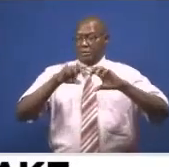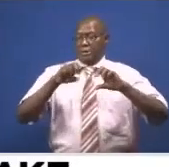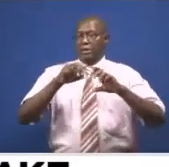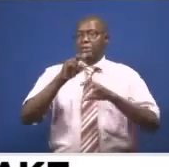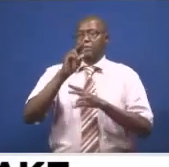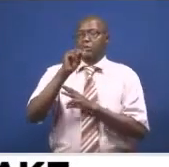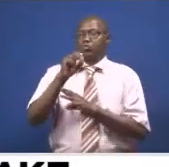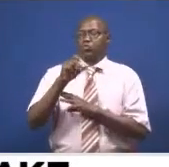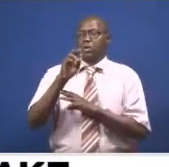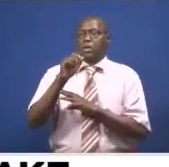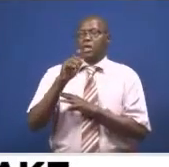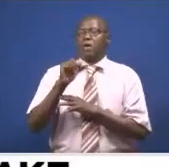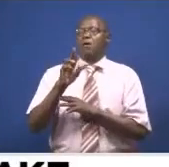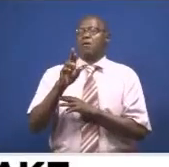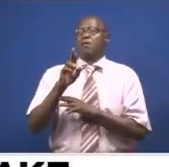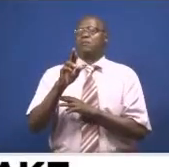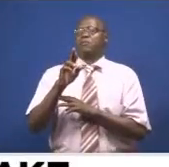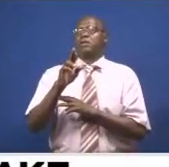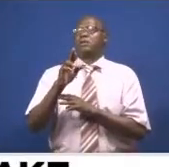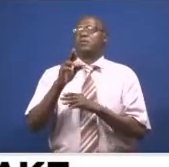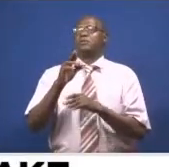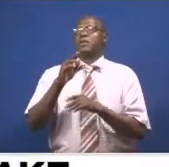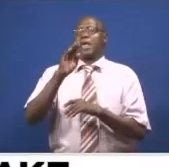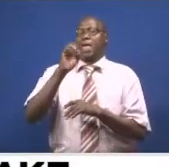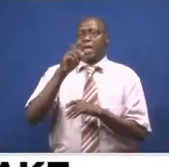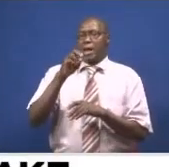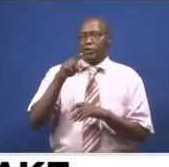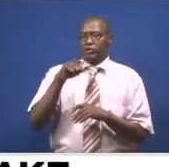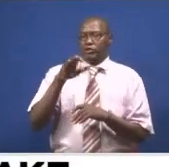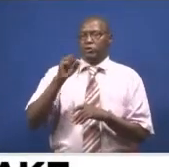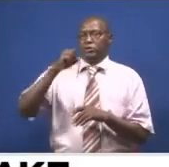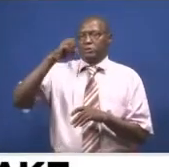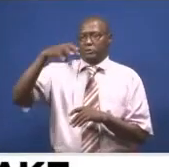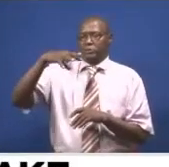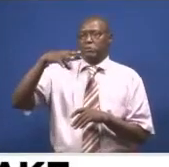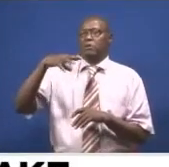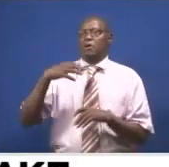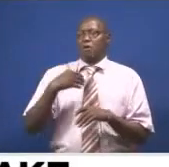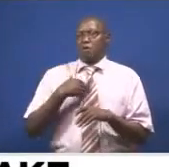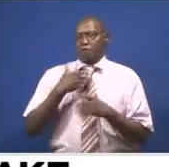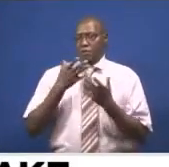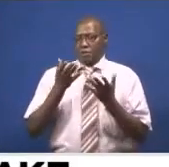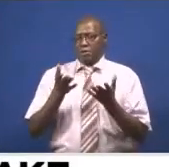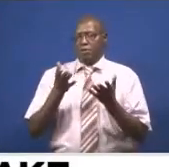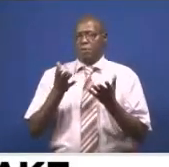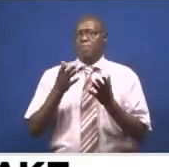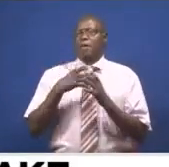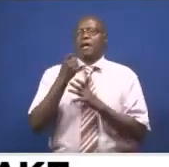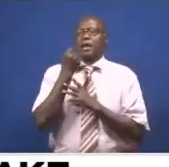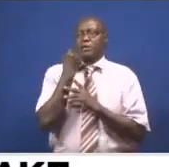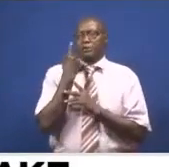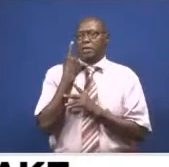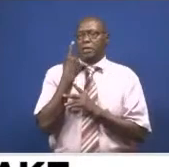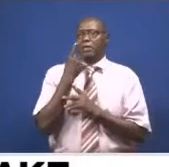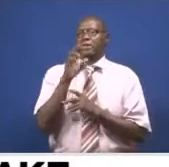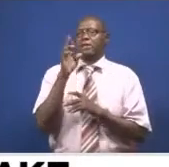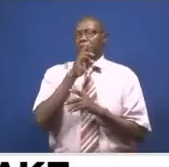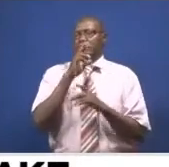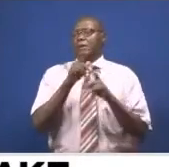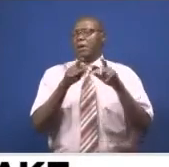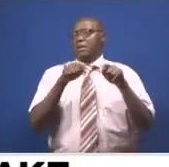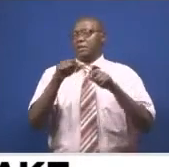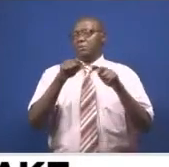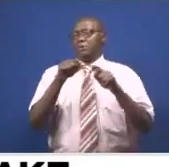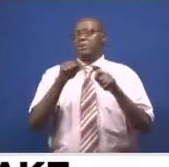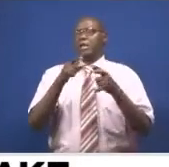been undertaken, risk assessment and risk management understood, so let us